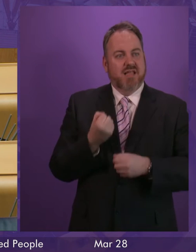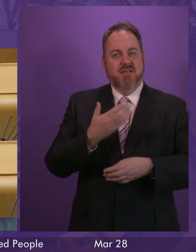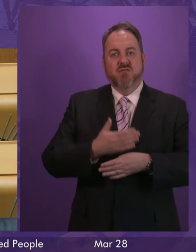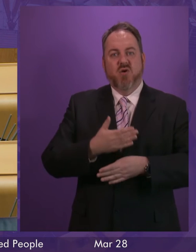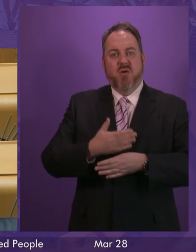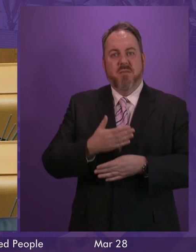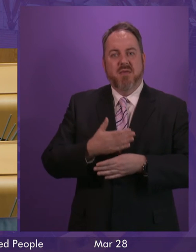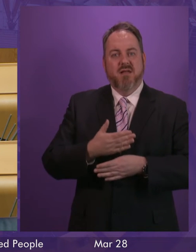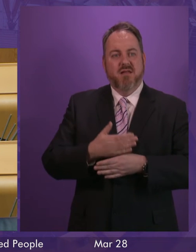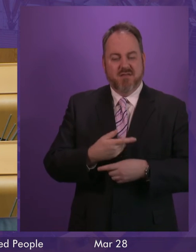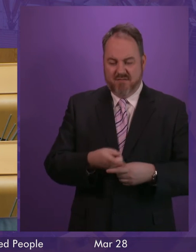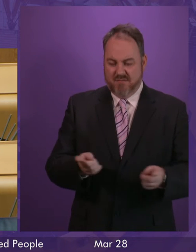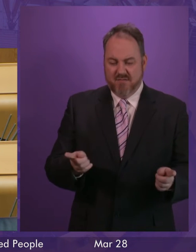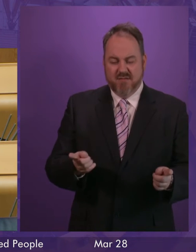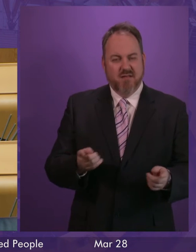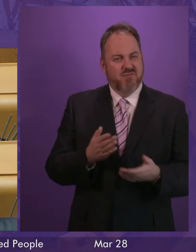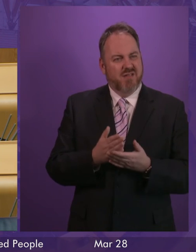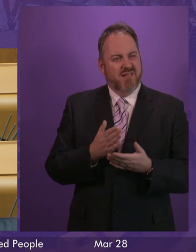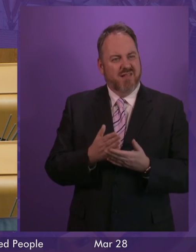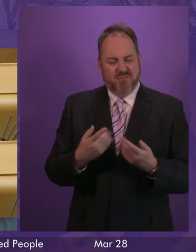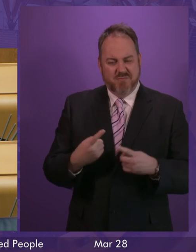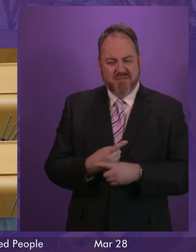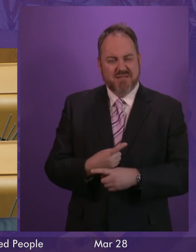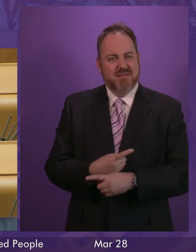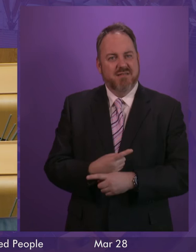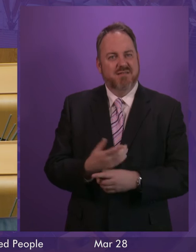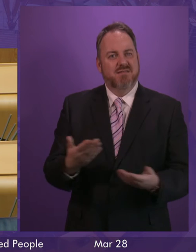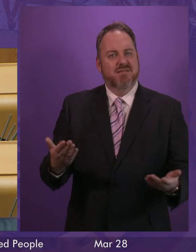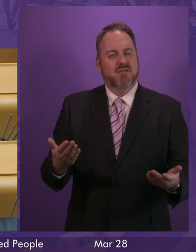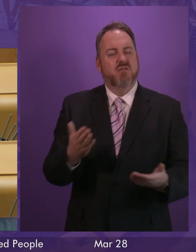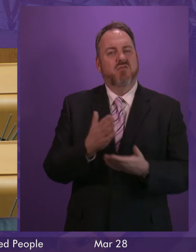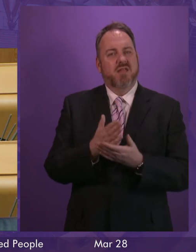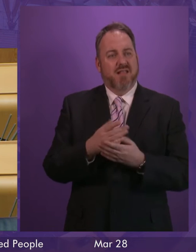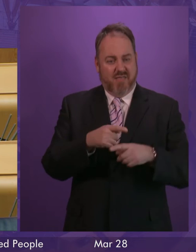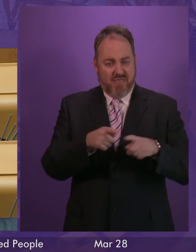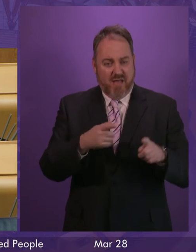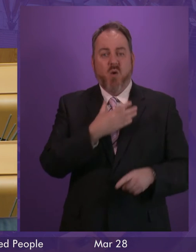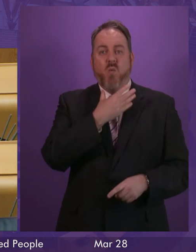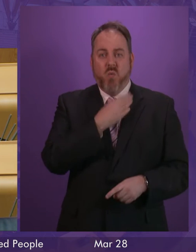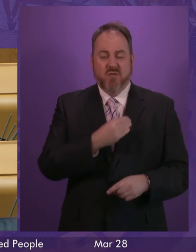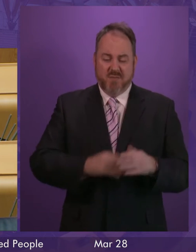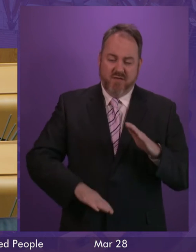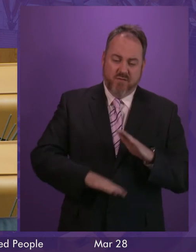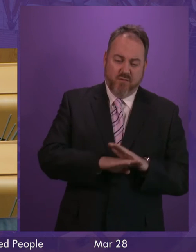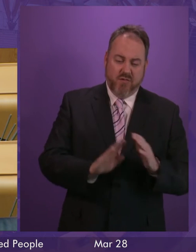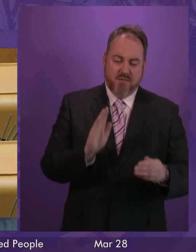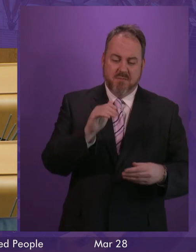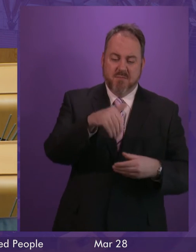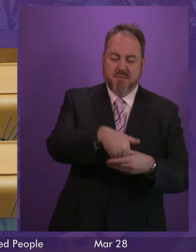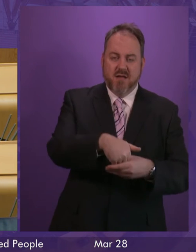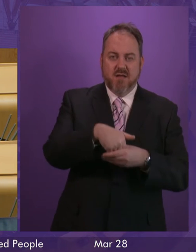age. And we need to make sure that those who are there and do want to play their full part in society